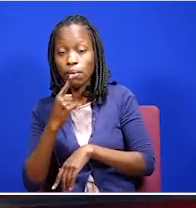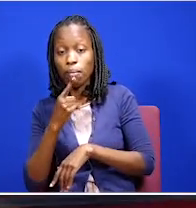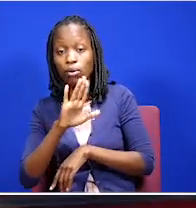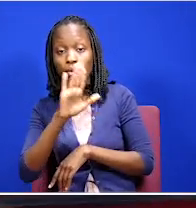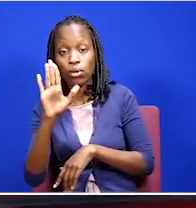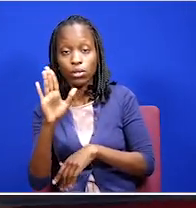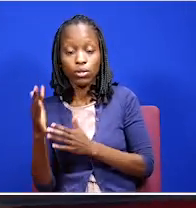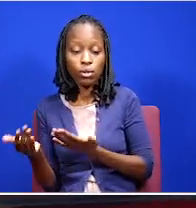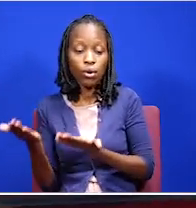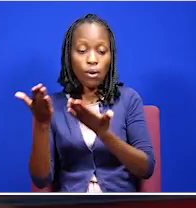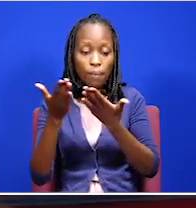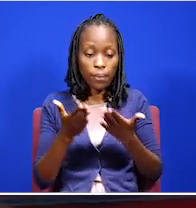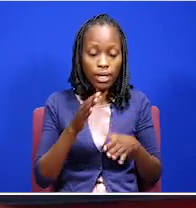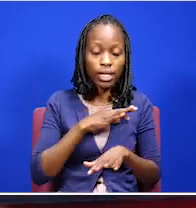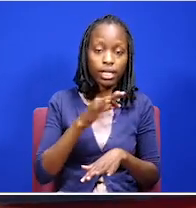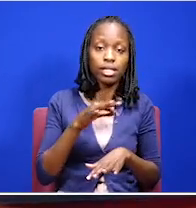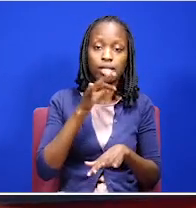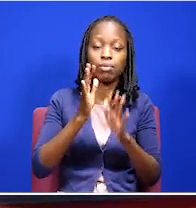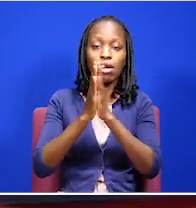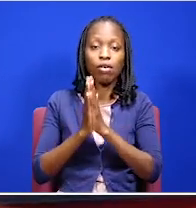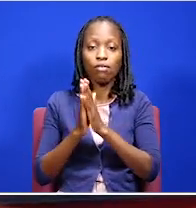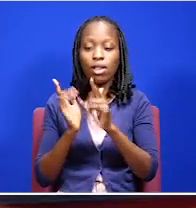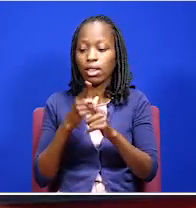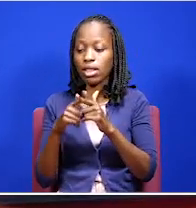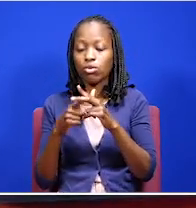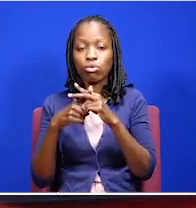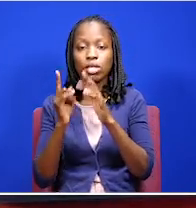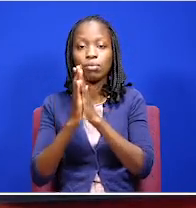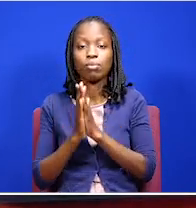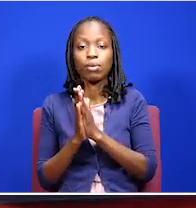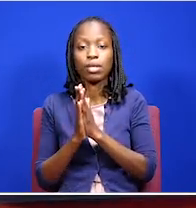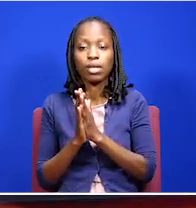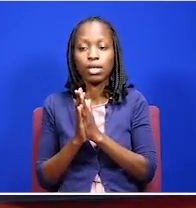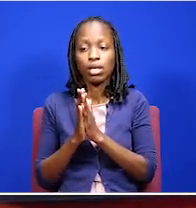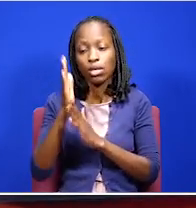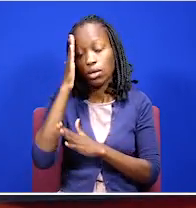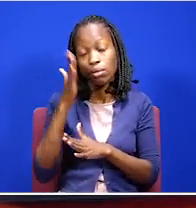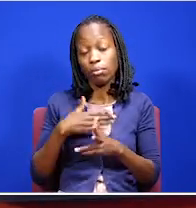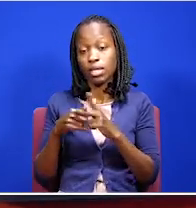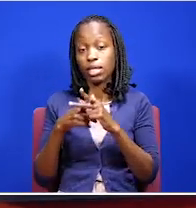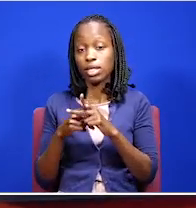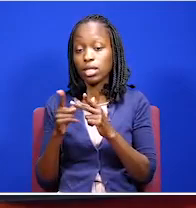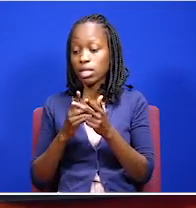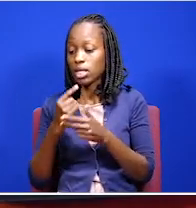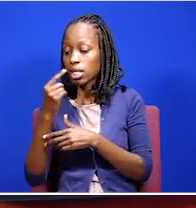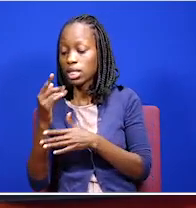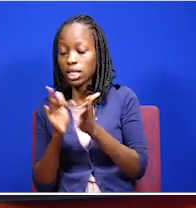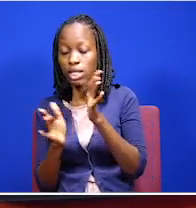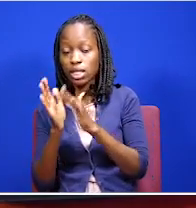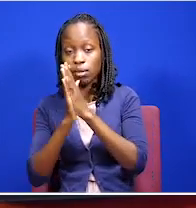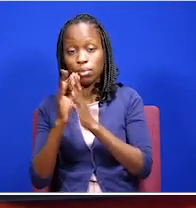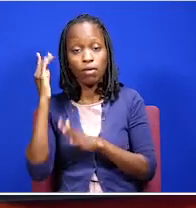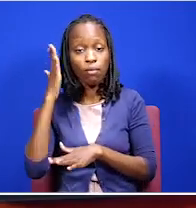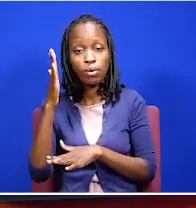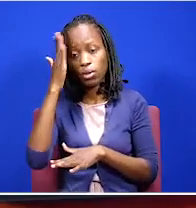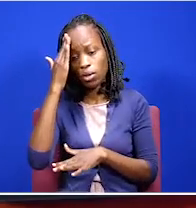another song. Just repeat that song. There is a way in which God uses your mouth to bring about that spirit